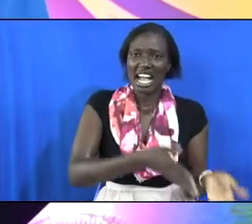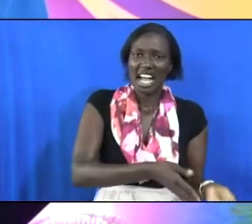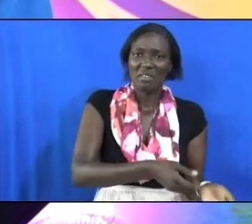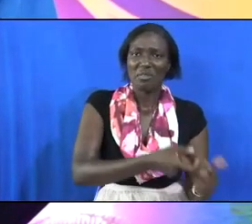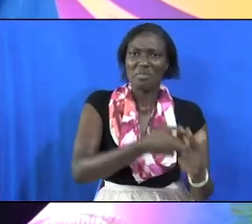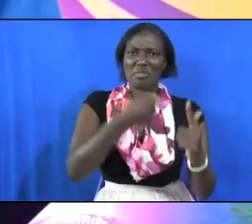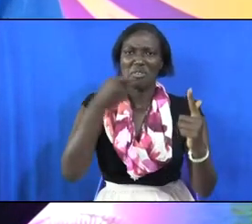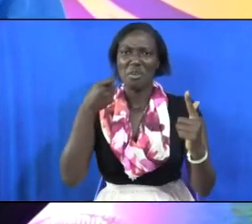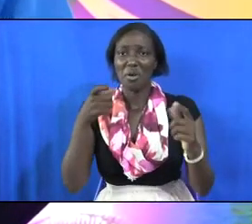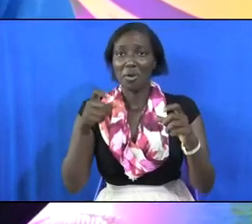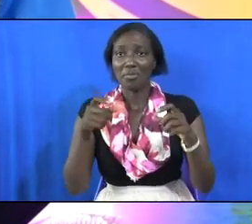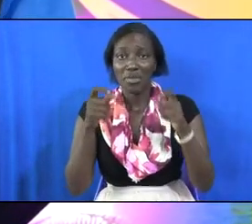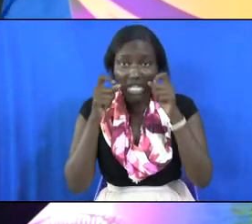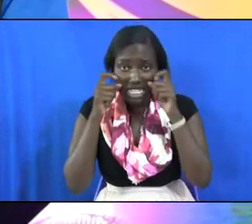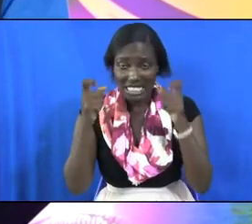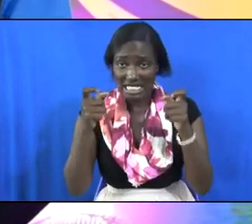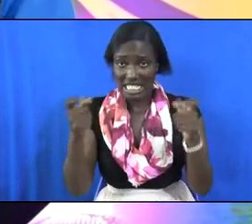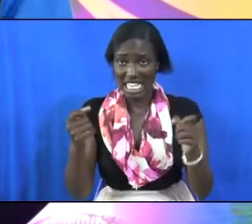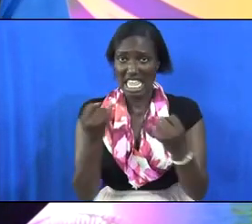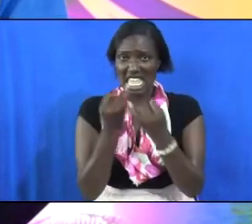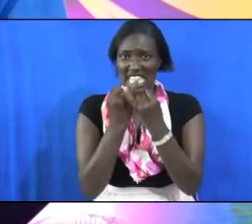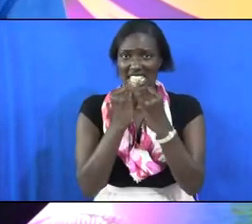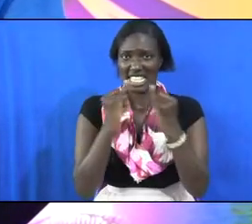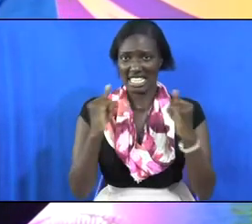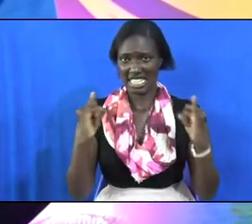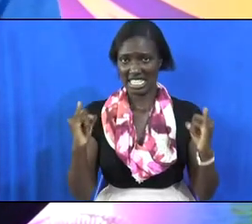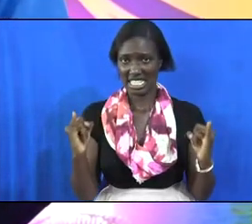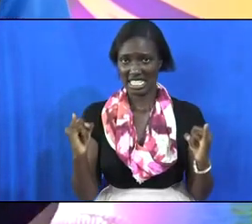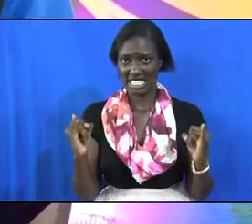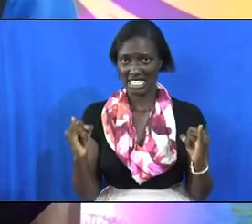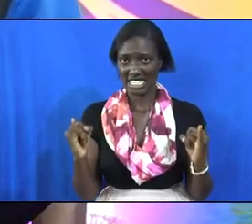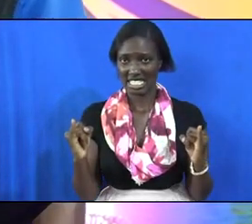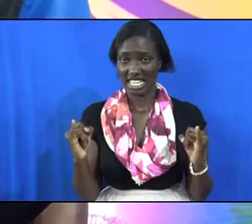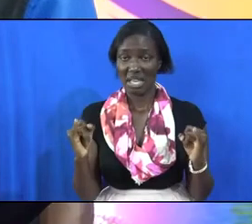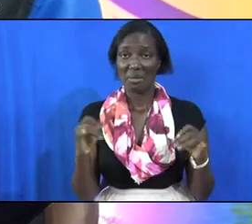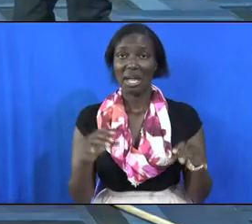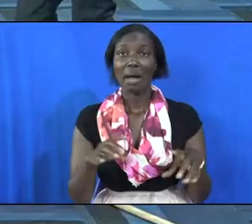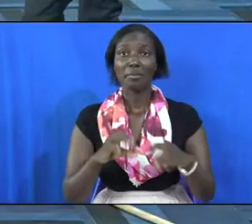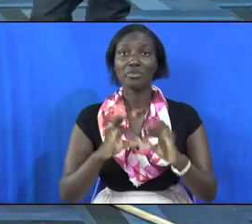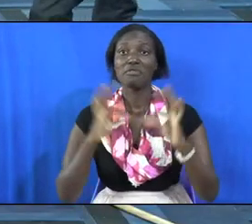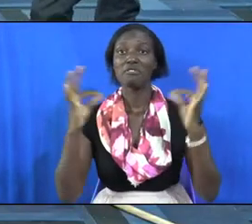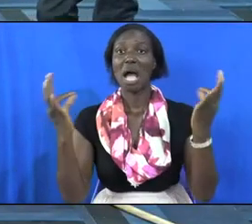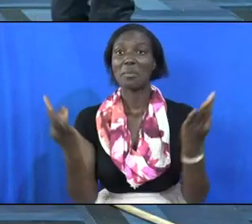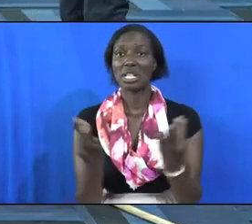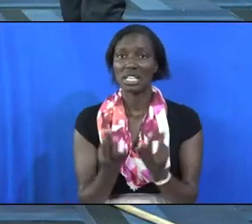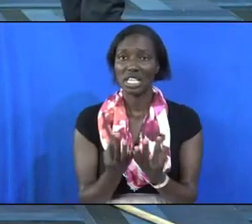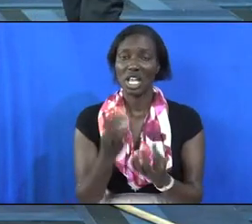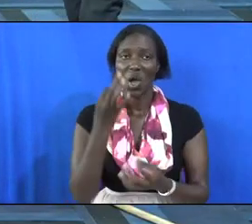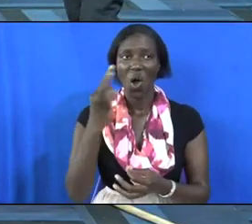They get out clean from sin and they become part of the family of God.